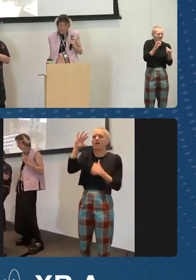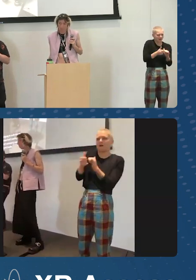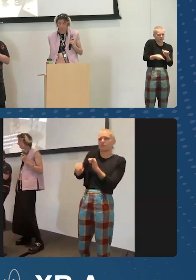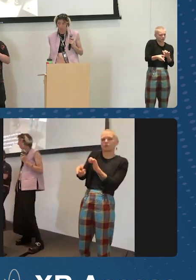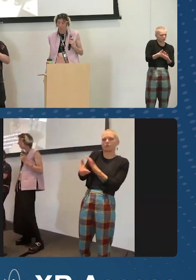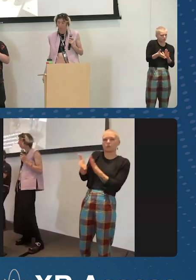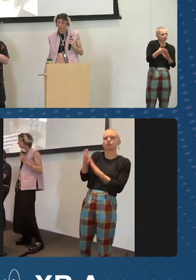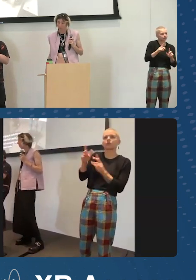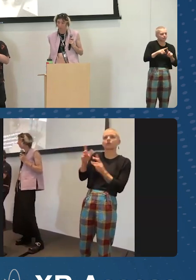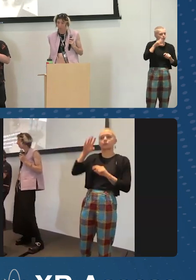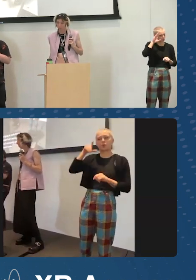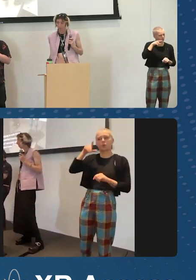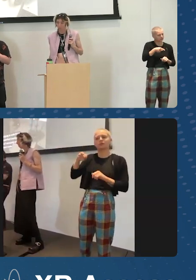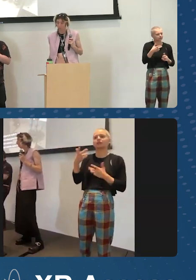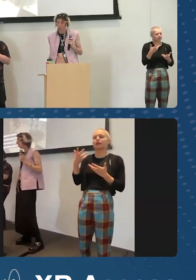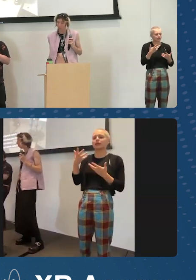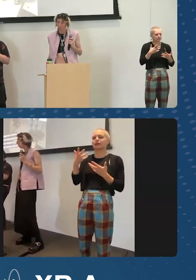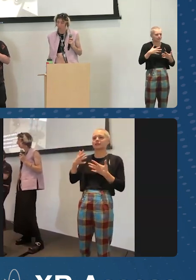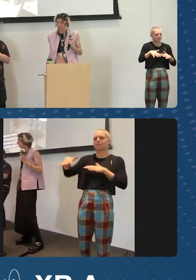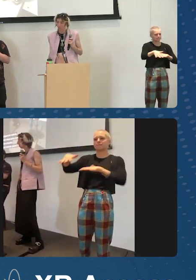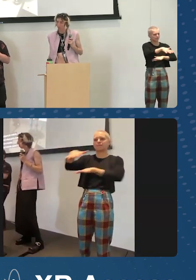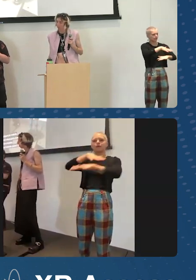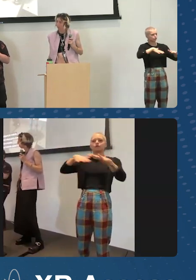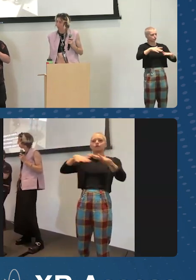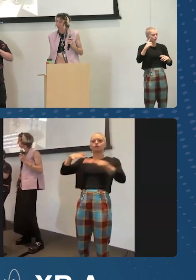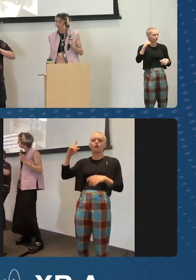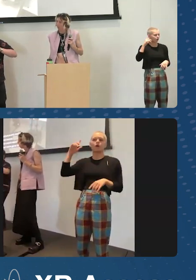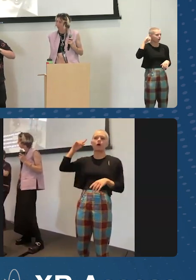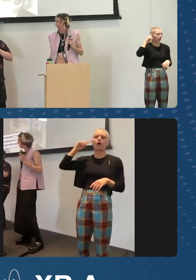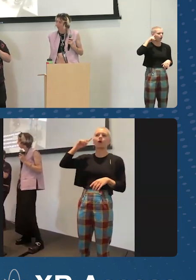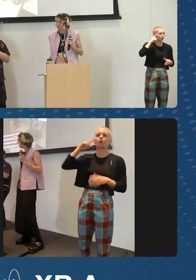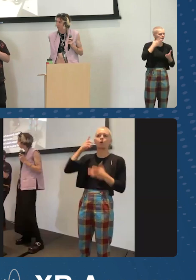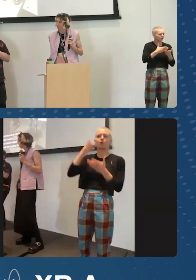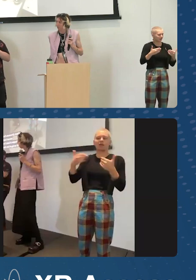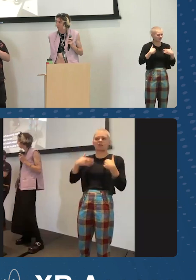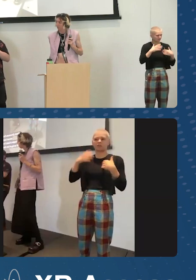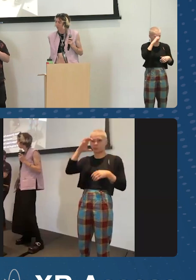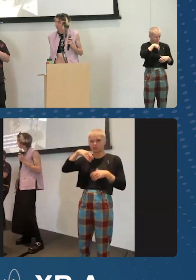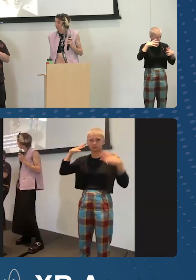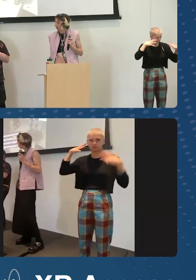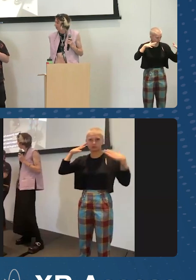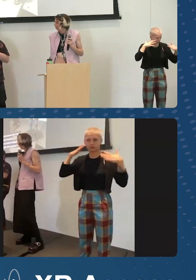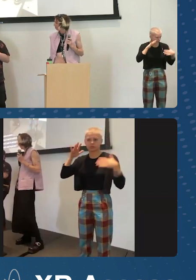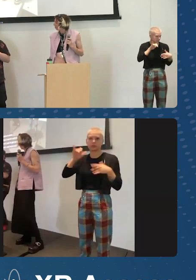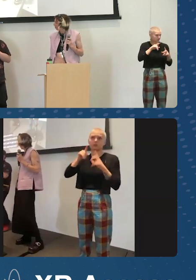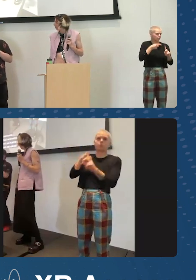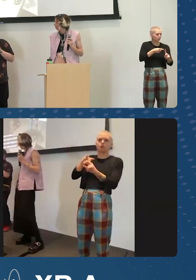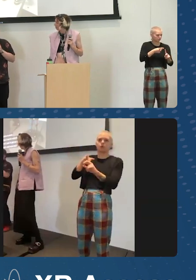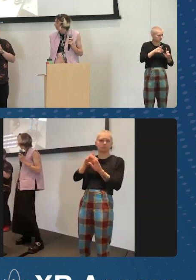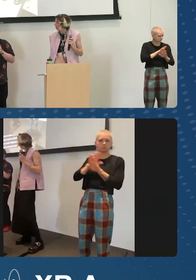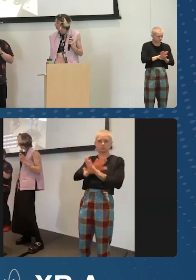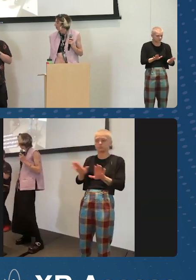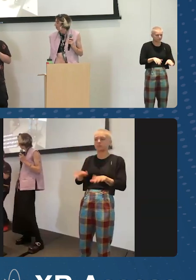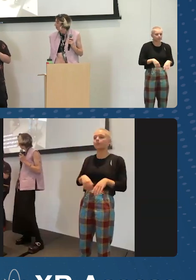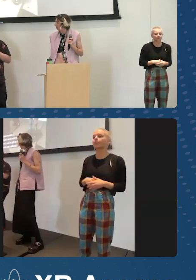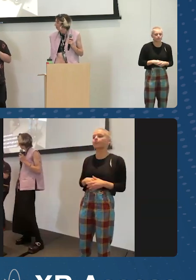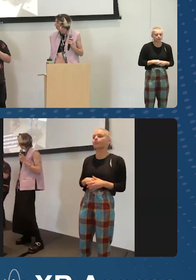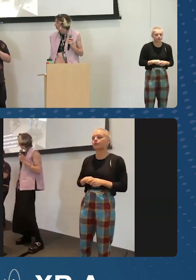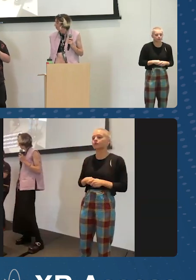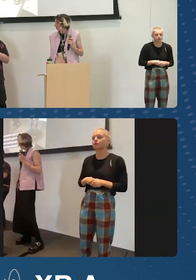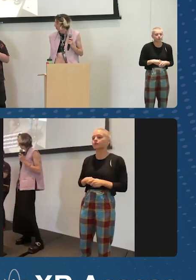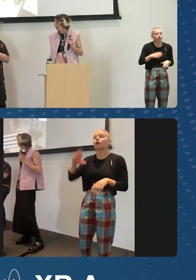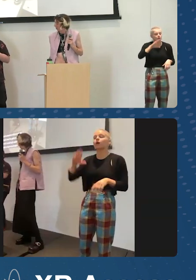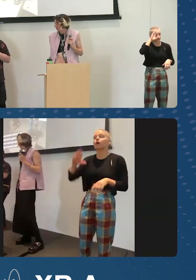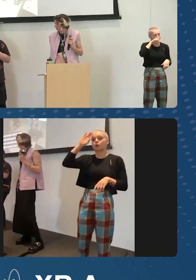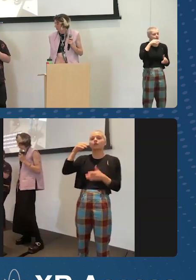spatial audio thing with a bunch of like weird sounds and stuff like that, right? And so knowing what the New Art City platform was like, I just